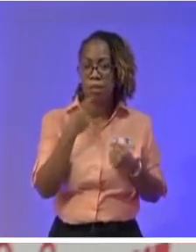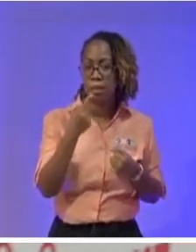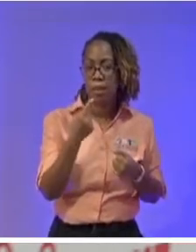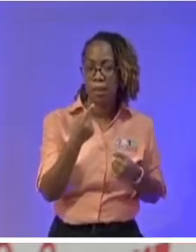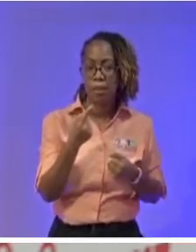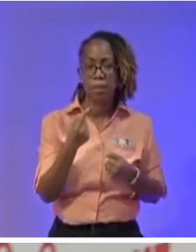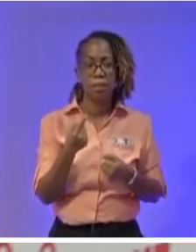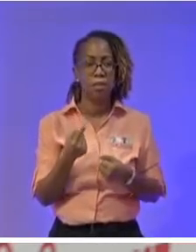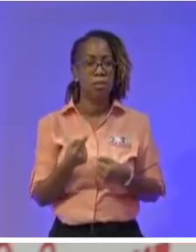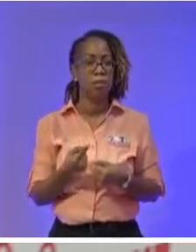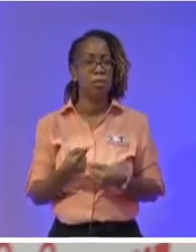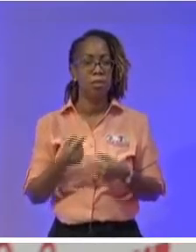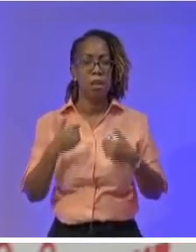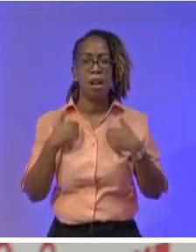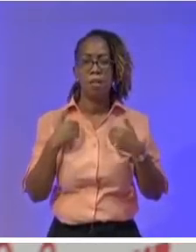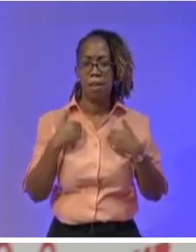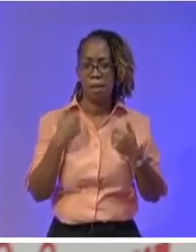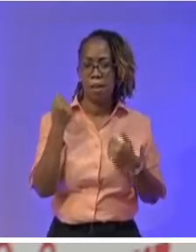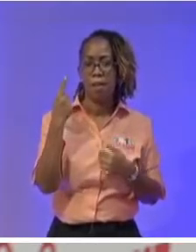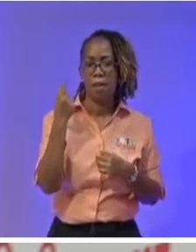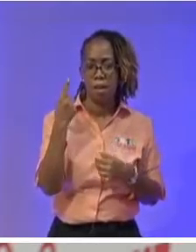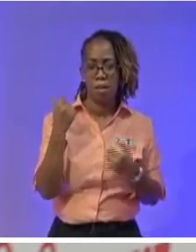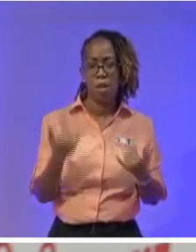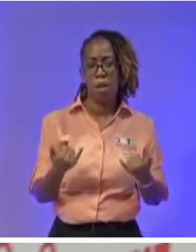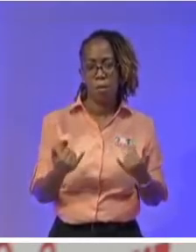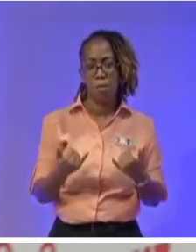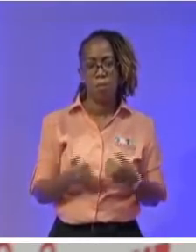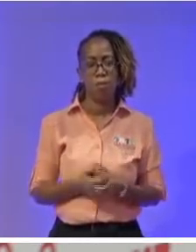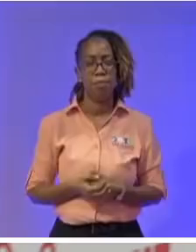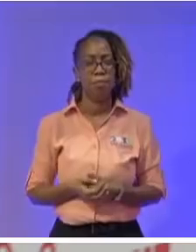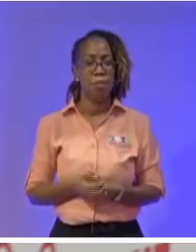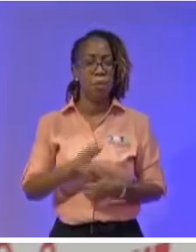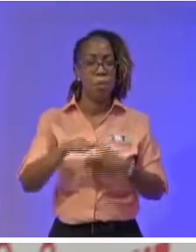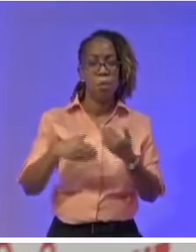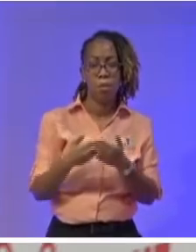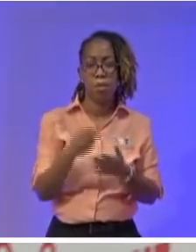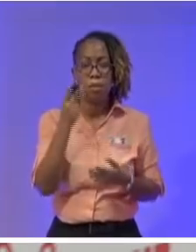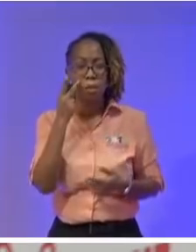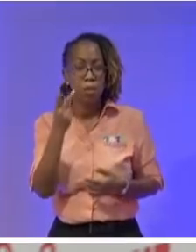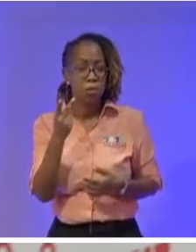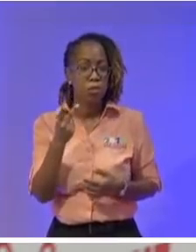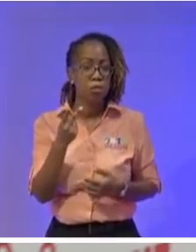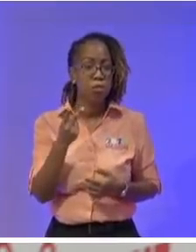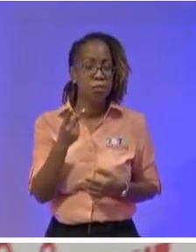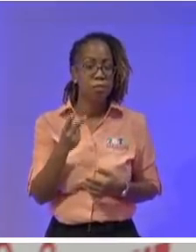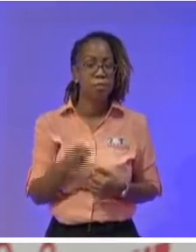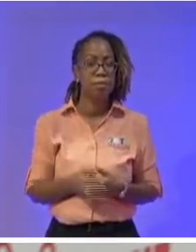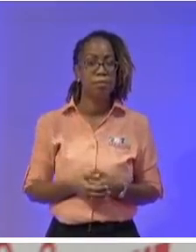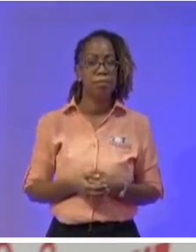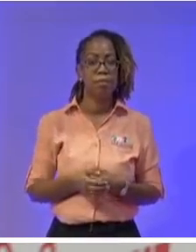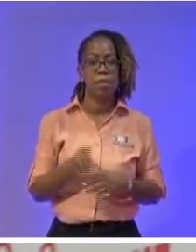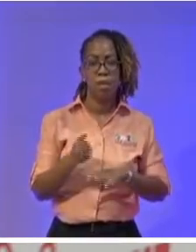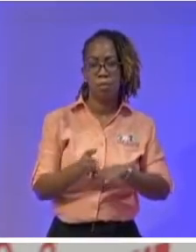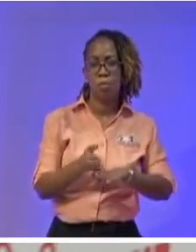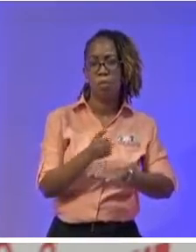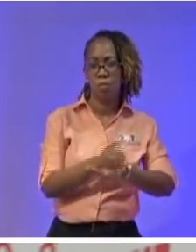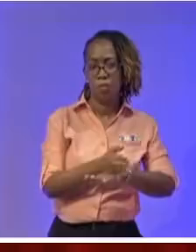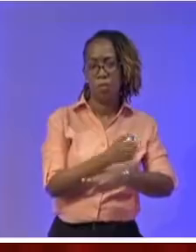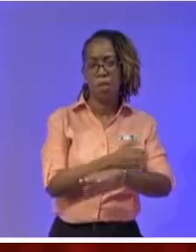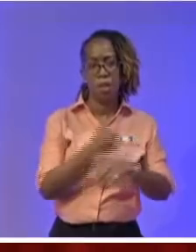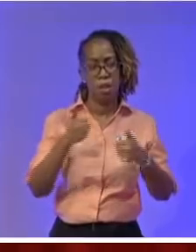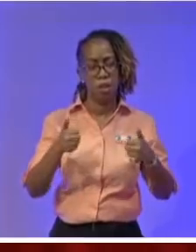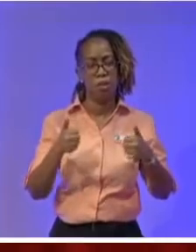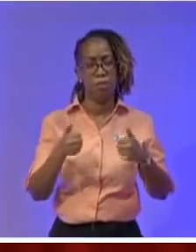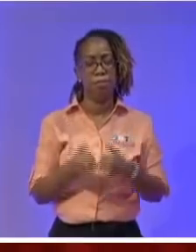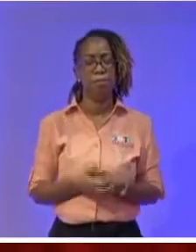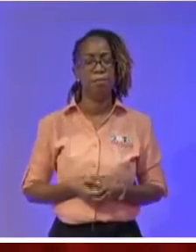11 so far, as the press release would have said, and they all seem to be doing well clinically at this point in time. Thank you very much,